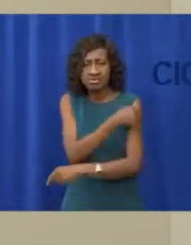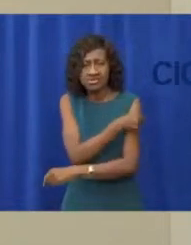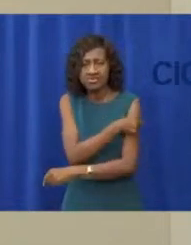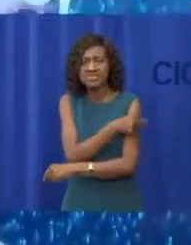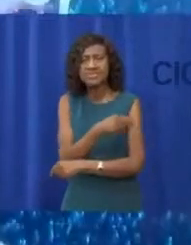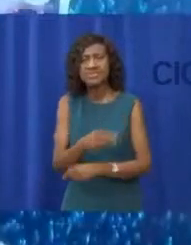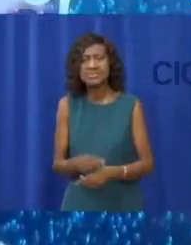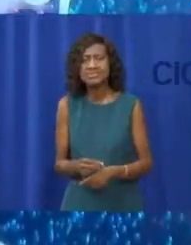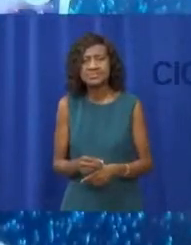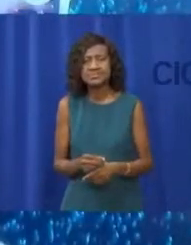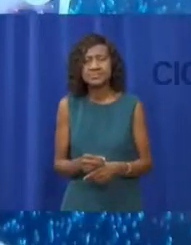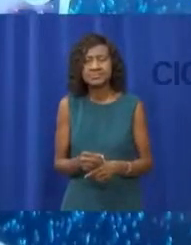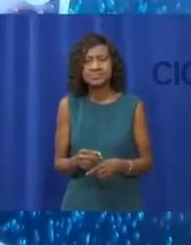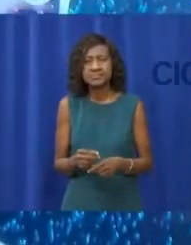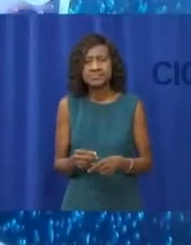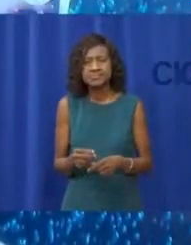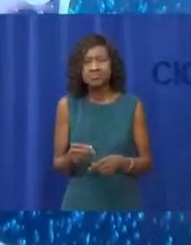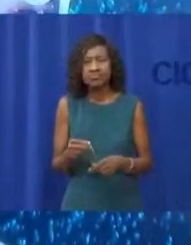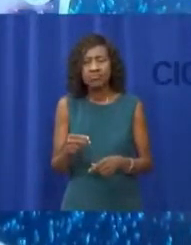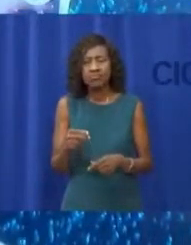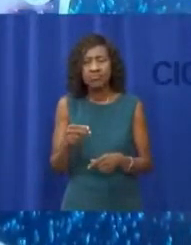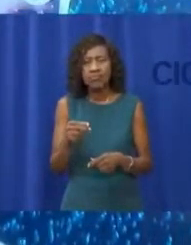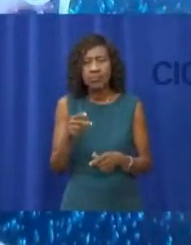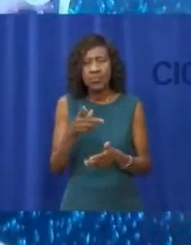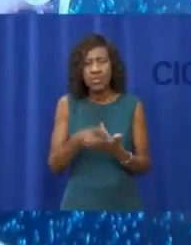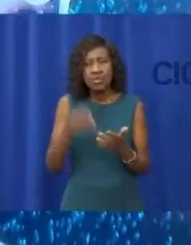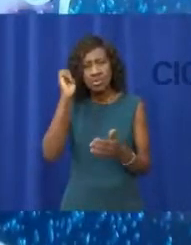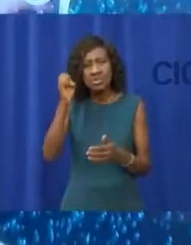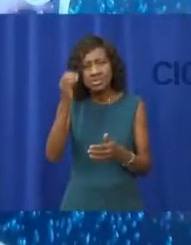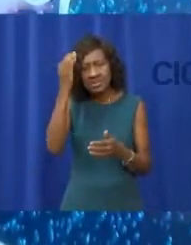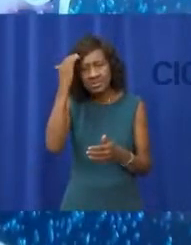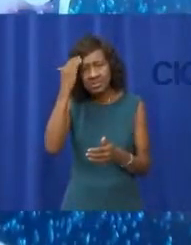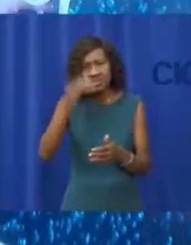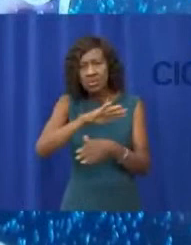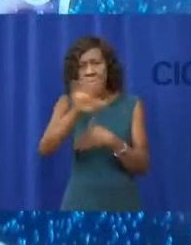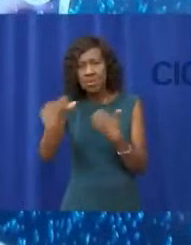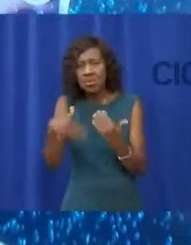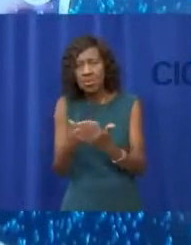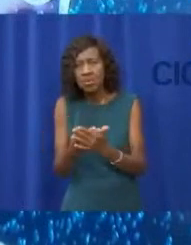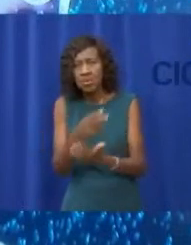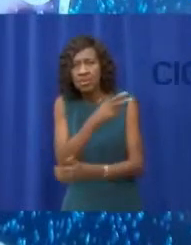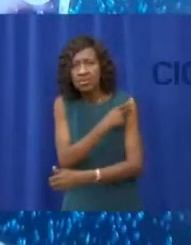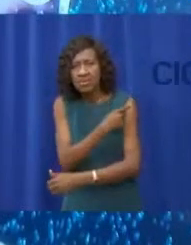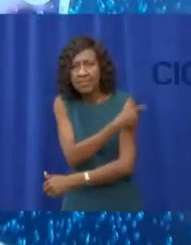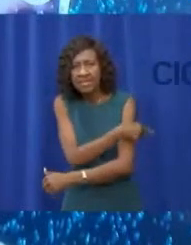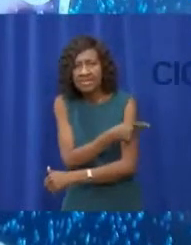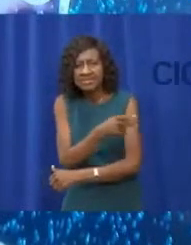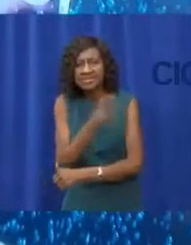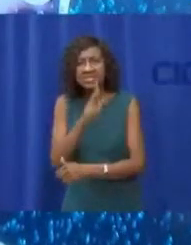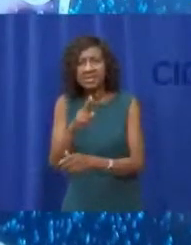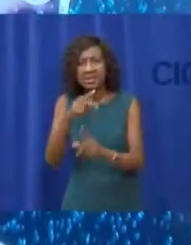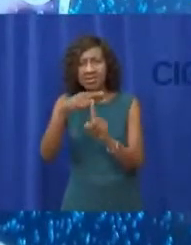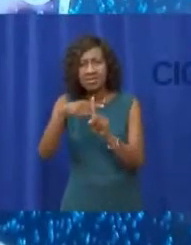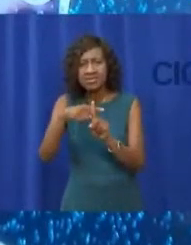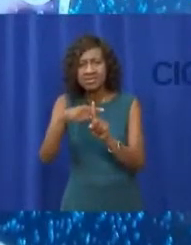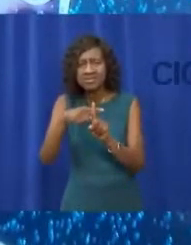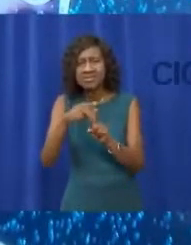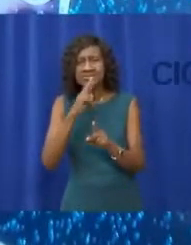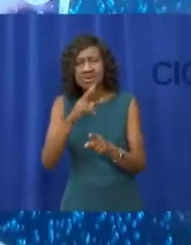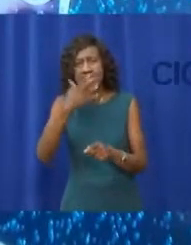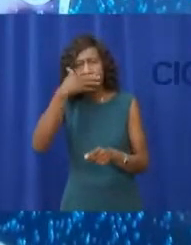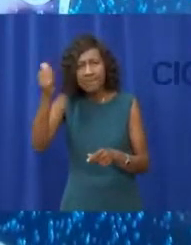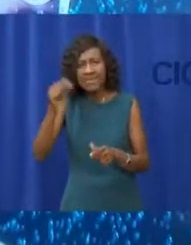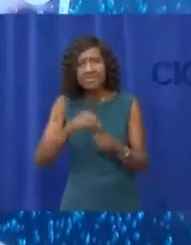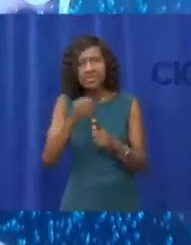far? Yep. So as far as my information is concerned, all of the patients that are currently positive are either better or they're being isolated